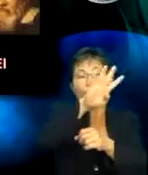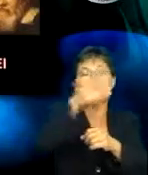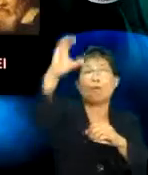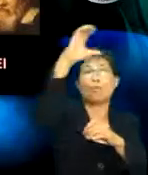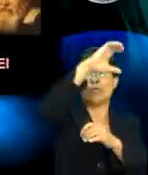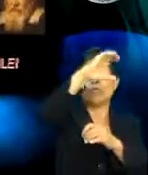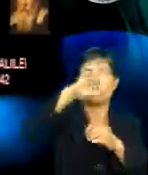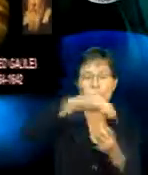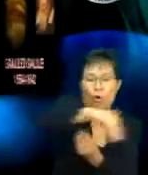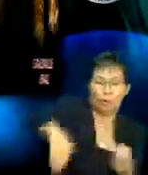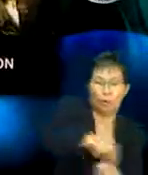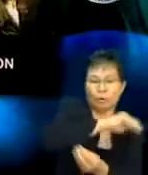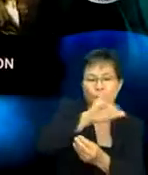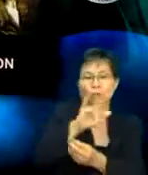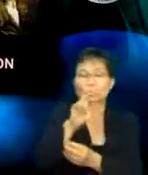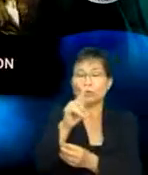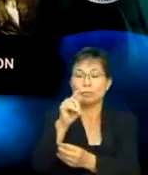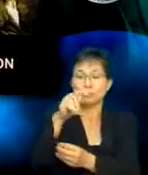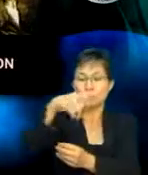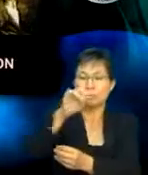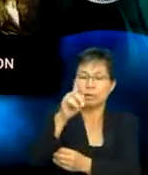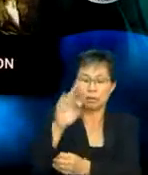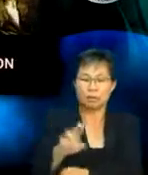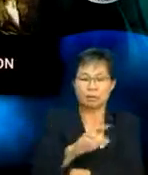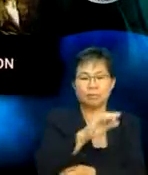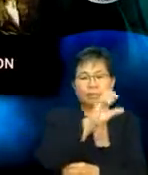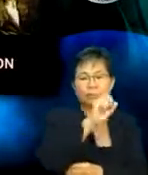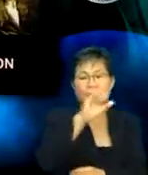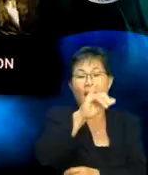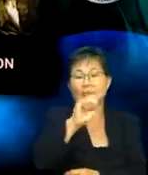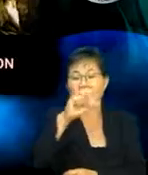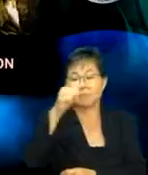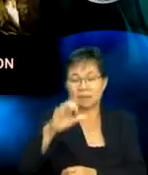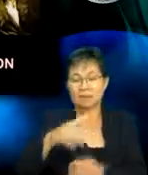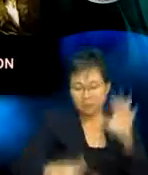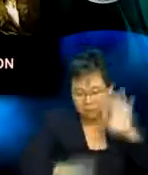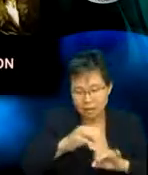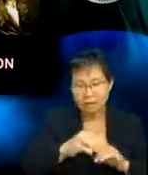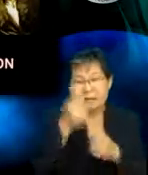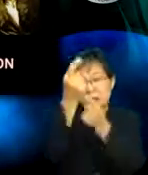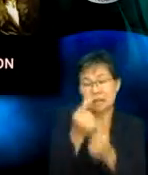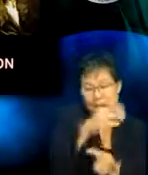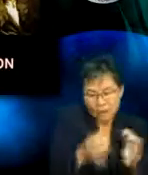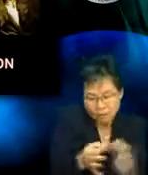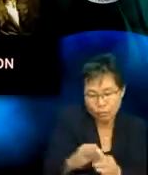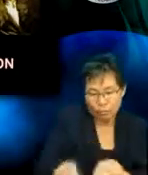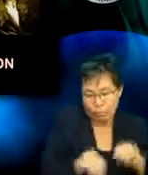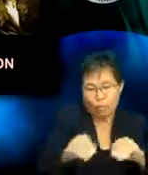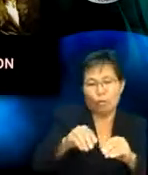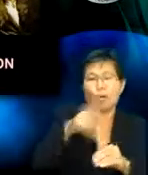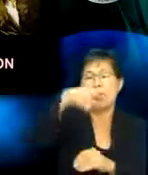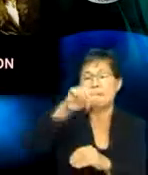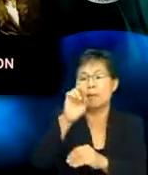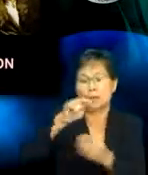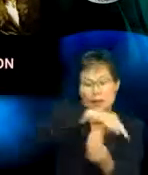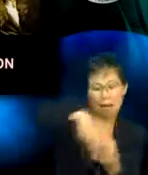orbiting Jupiter. Sir Isaac Newton discovered gravity and explained the movement of the